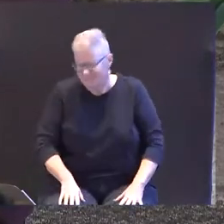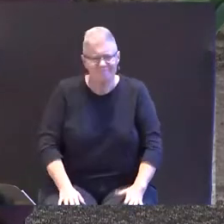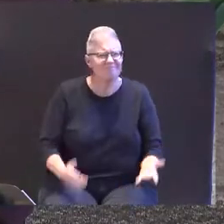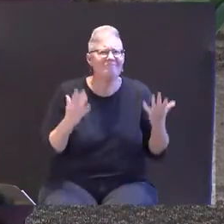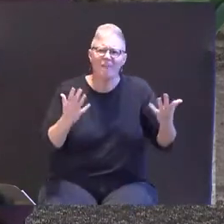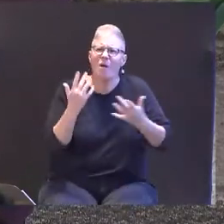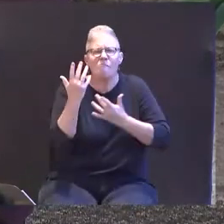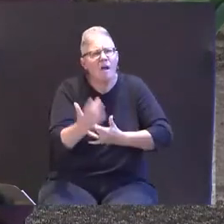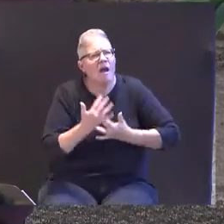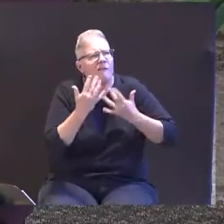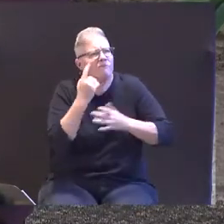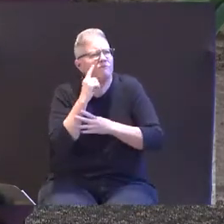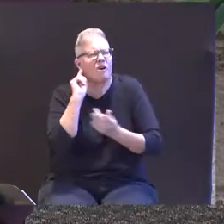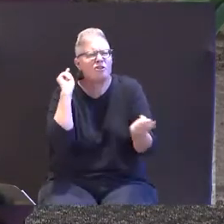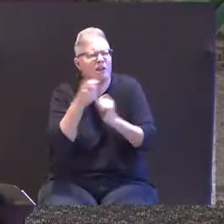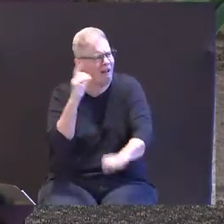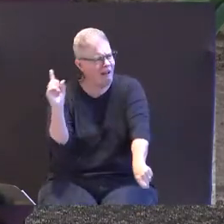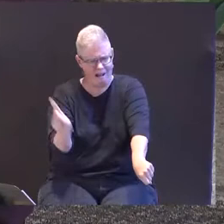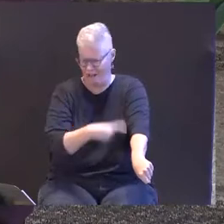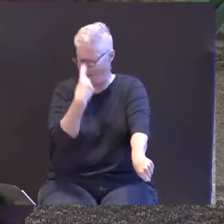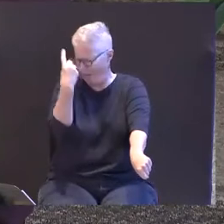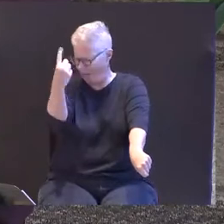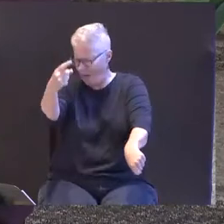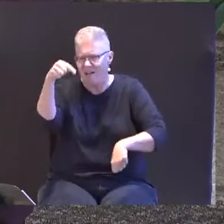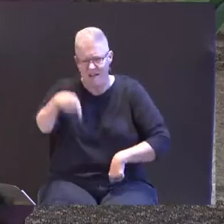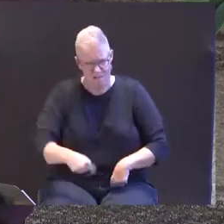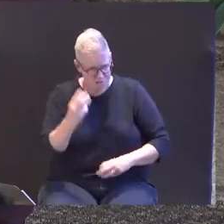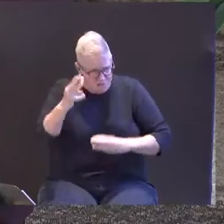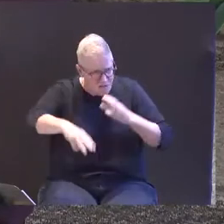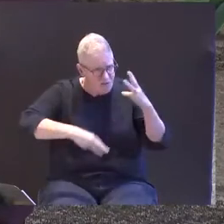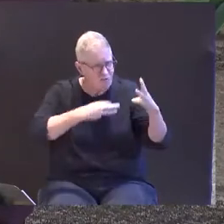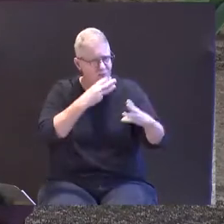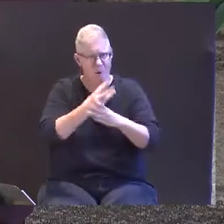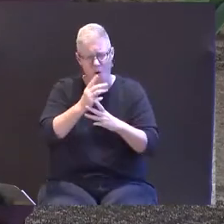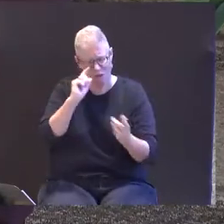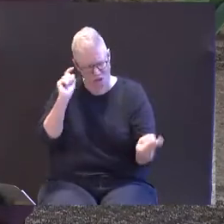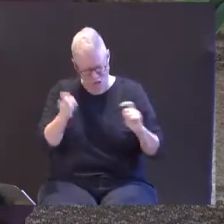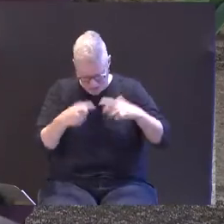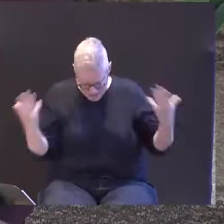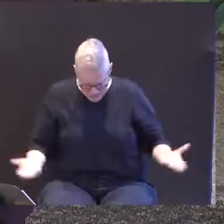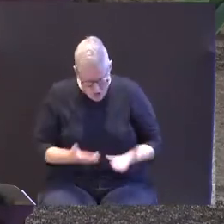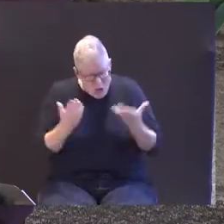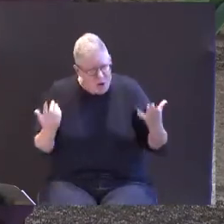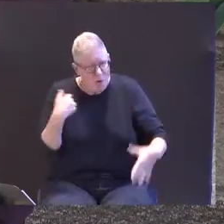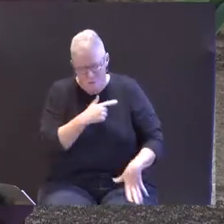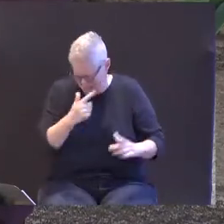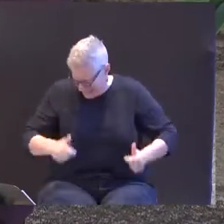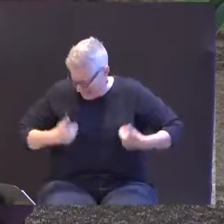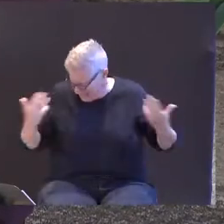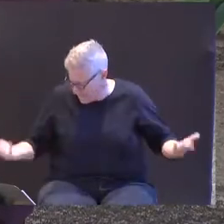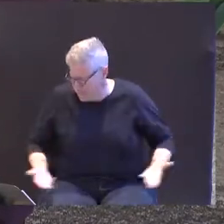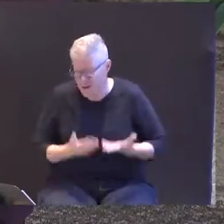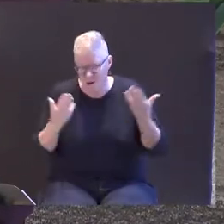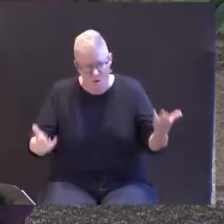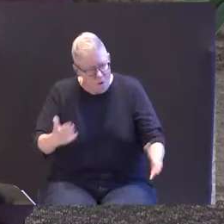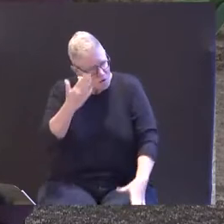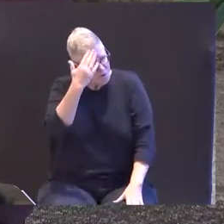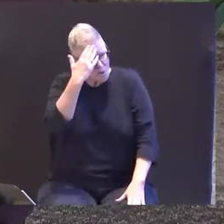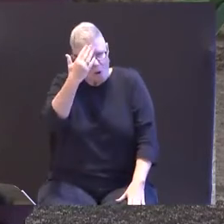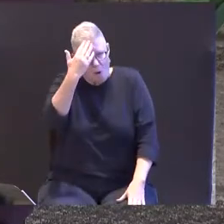This world bound in chains that we live in. To know what it is